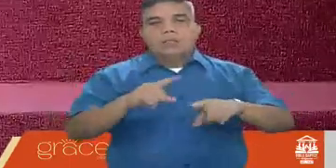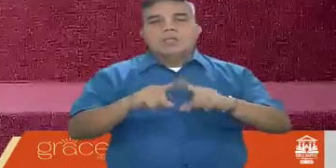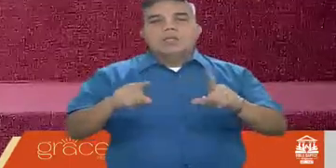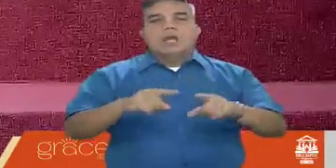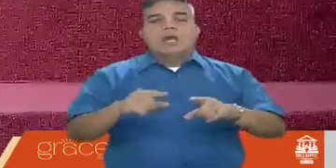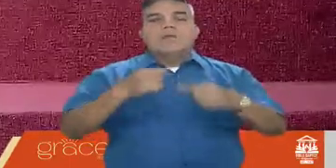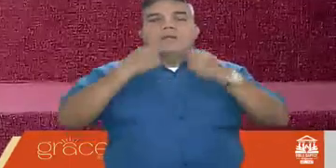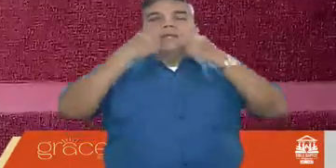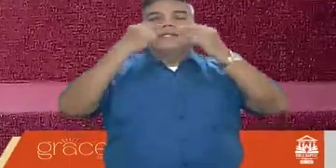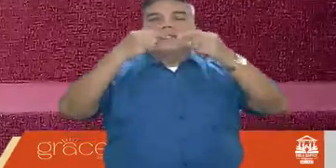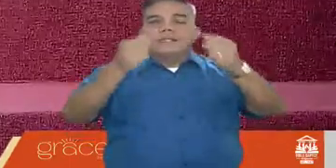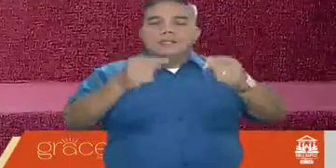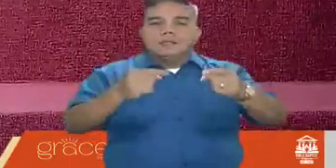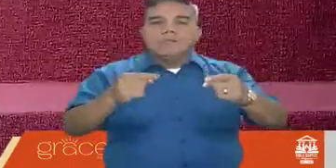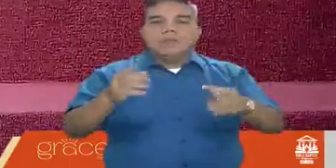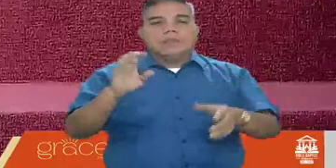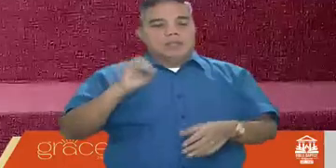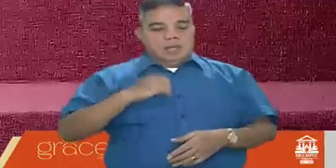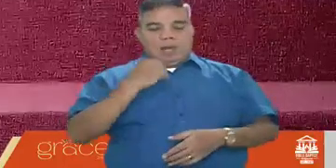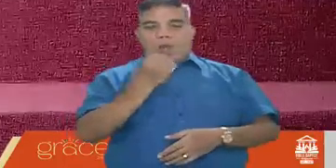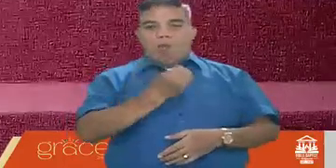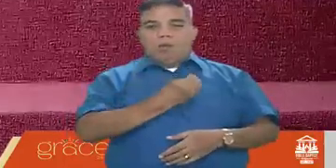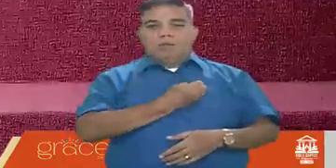and our actuations and our